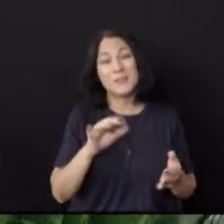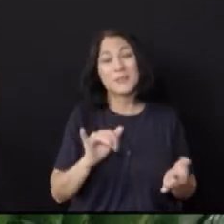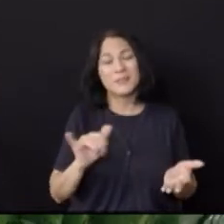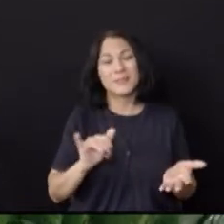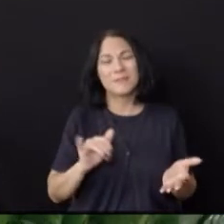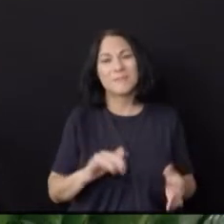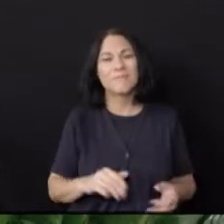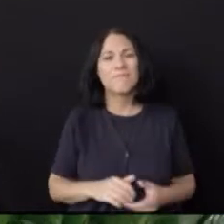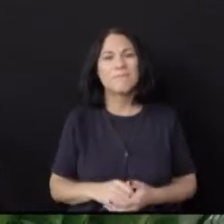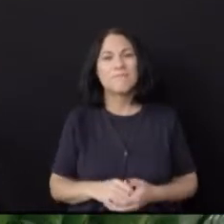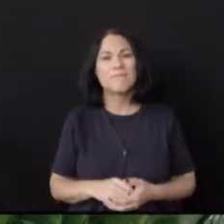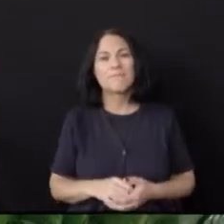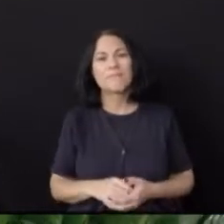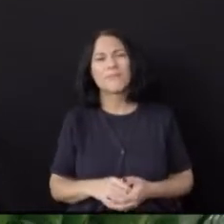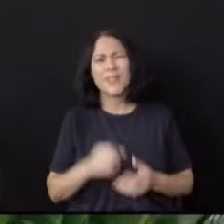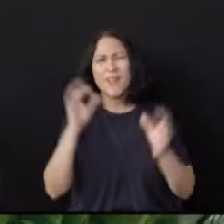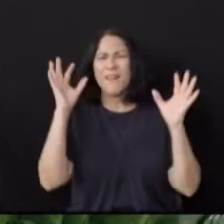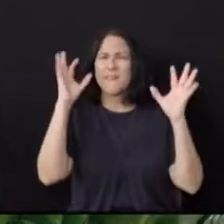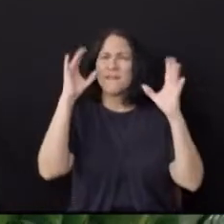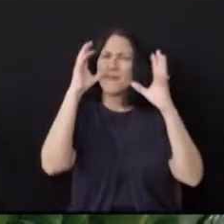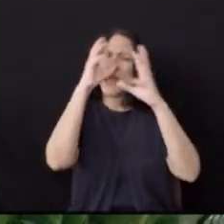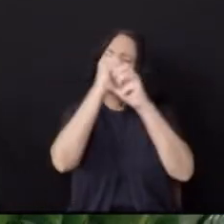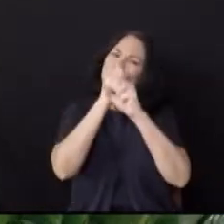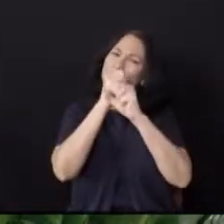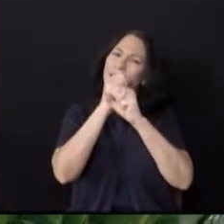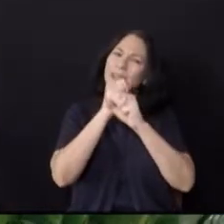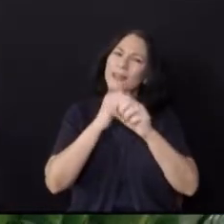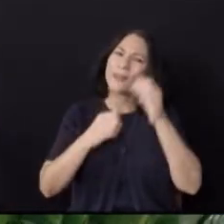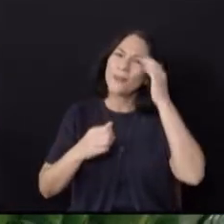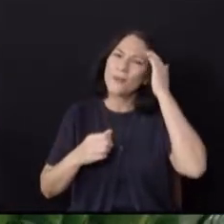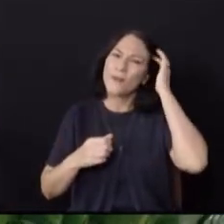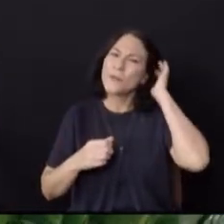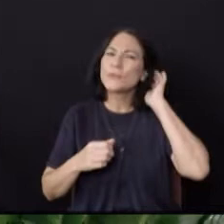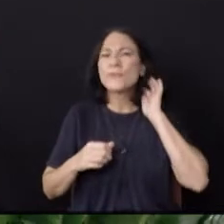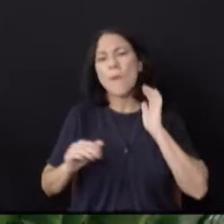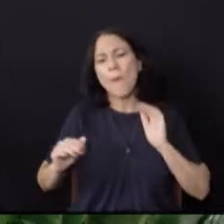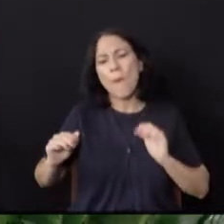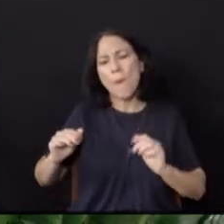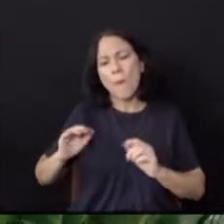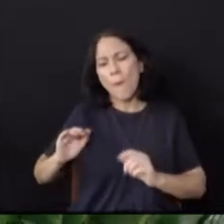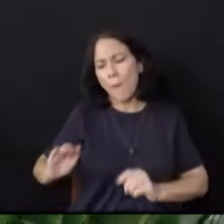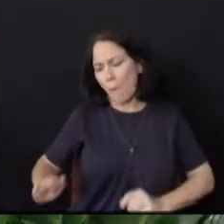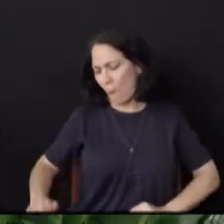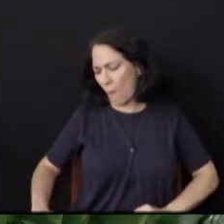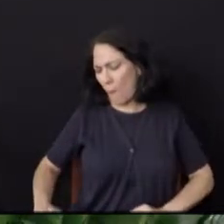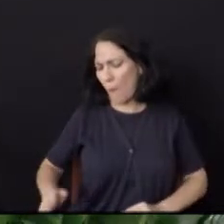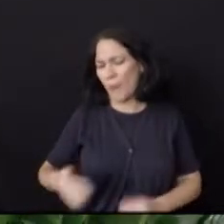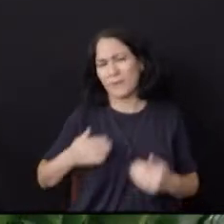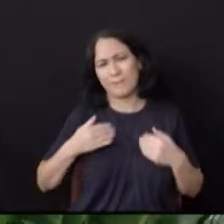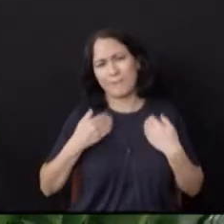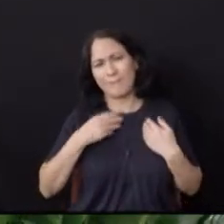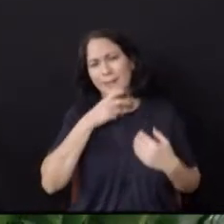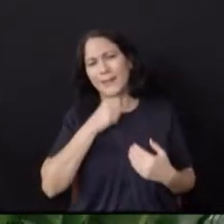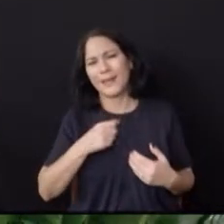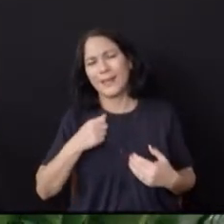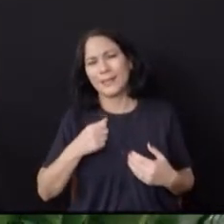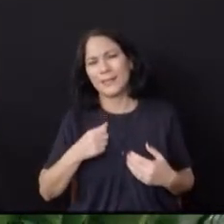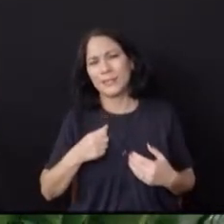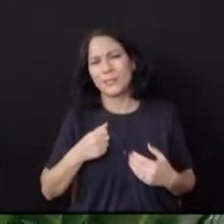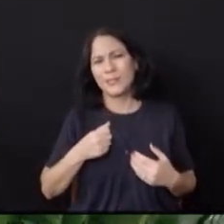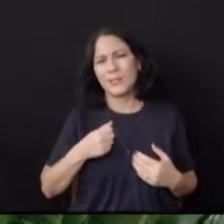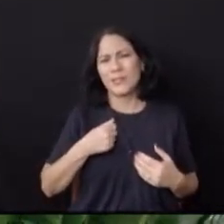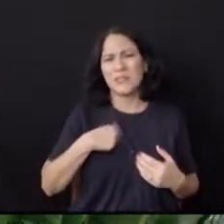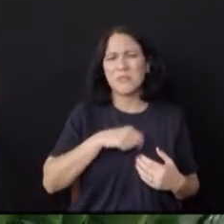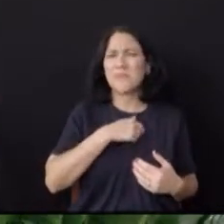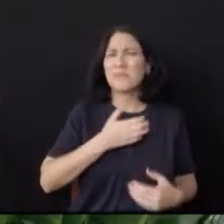mean, isn't it fascinating how even from a very teeny tiny age, something within us cries